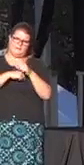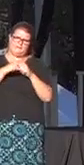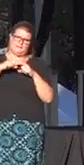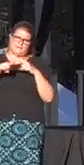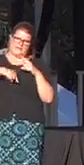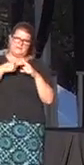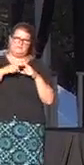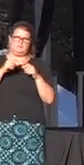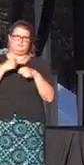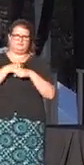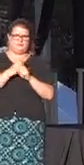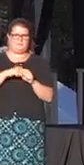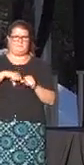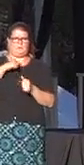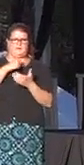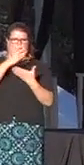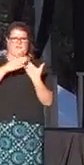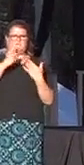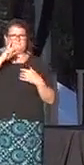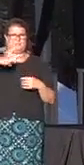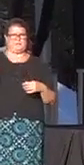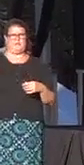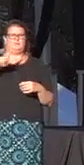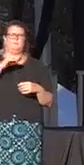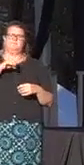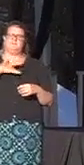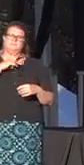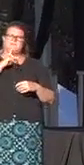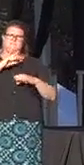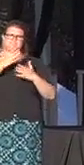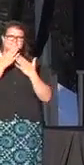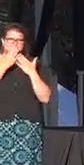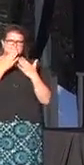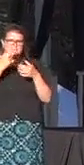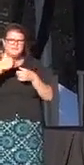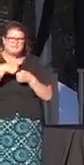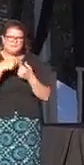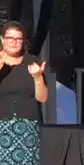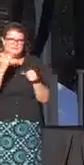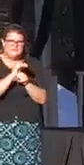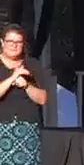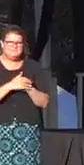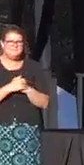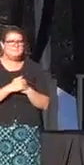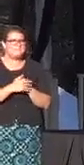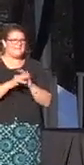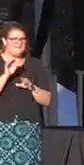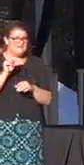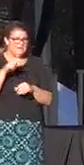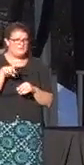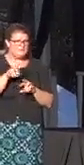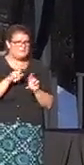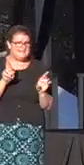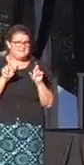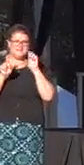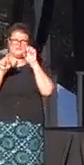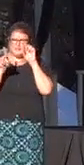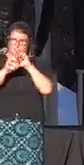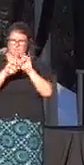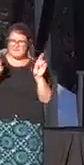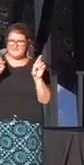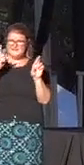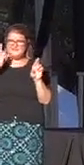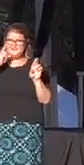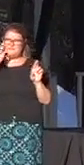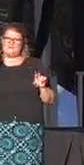Pride Weekend for you. So it's really gratifying to have you here. Thank you. But let's find out if you're ready. Are you ready for